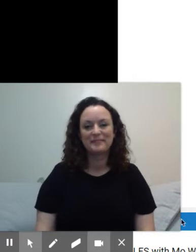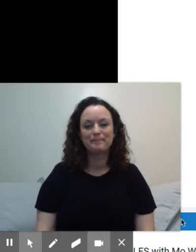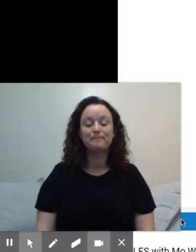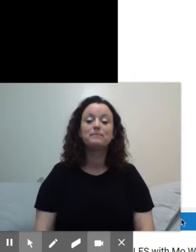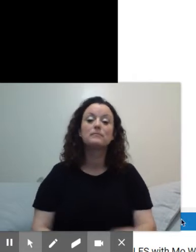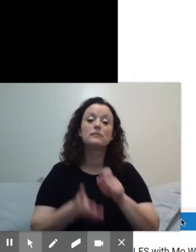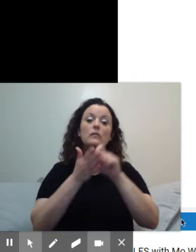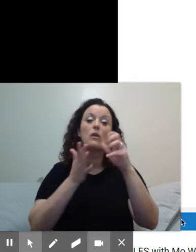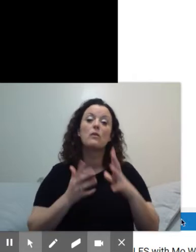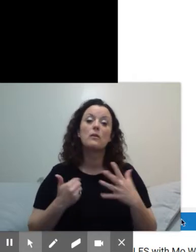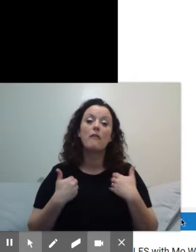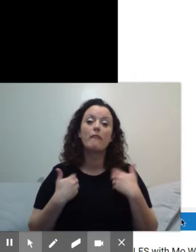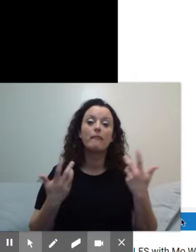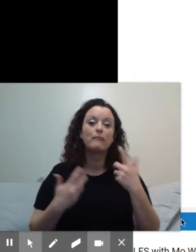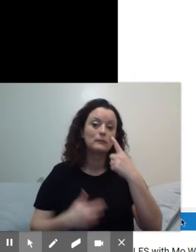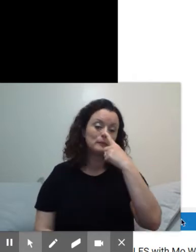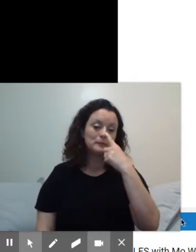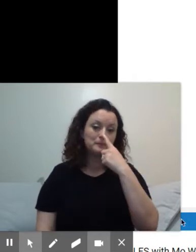Authors have noses.